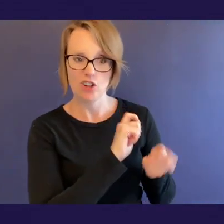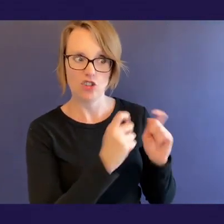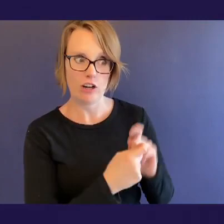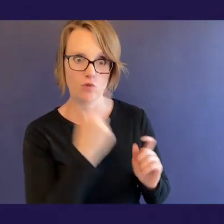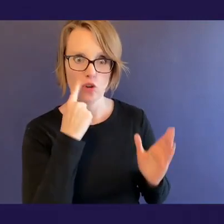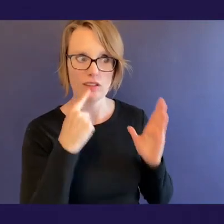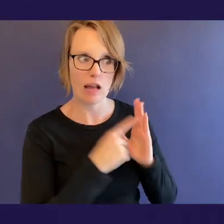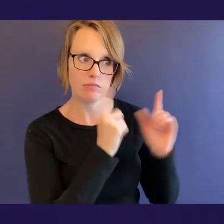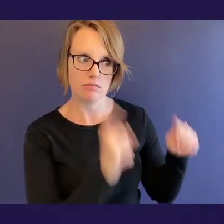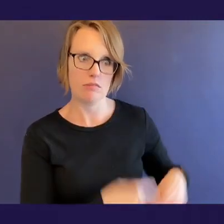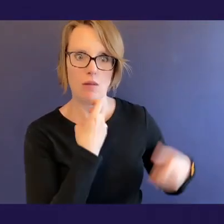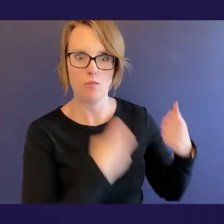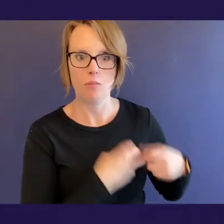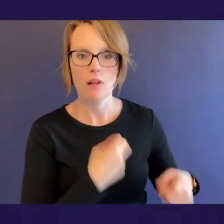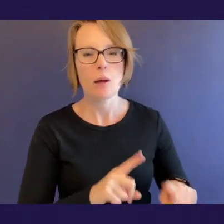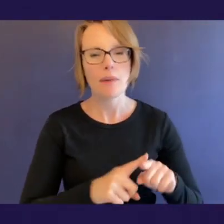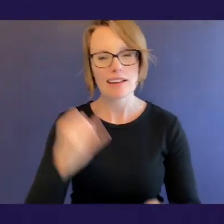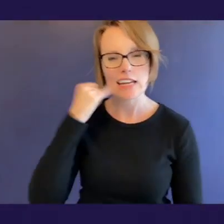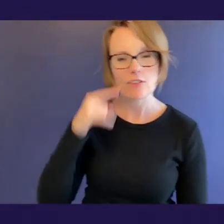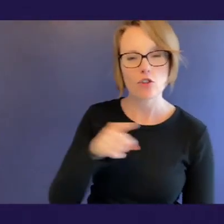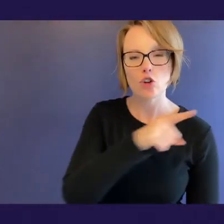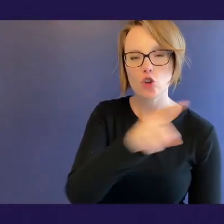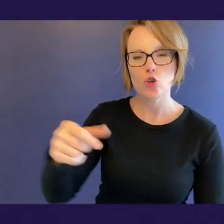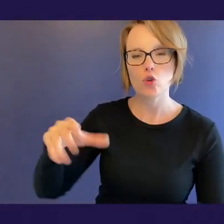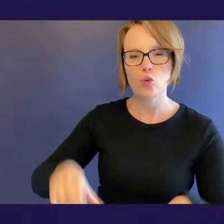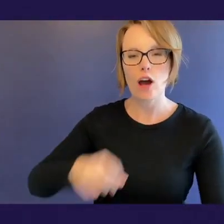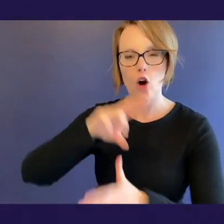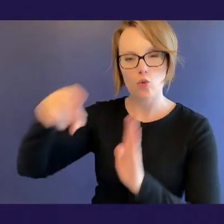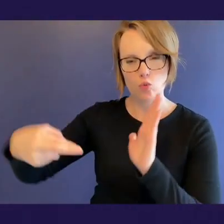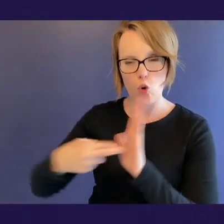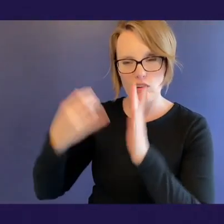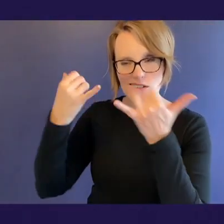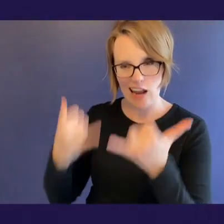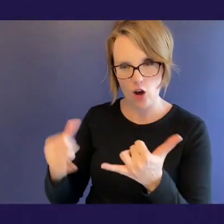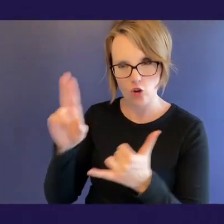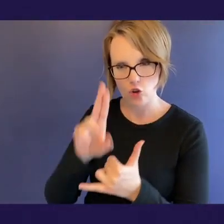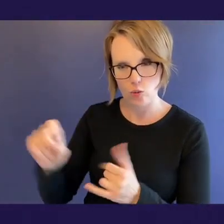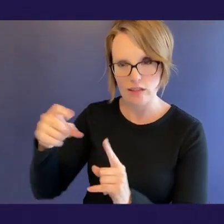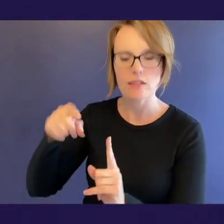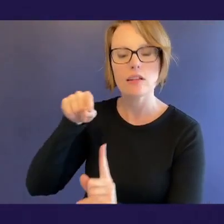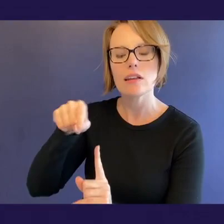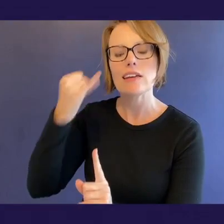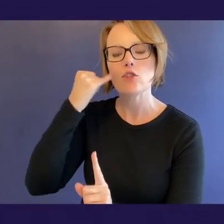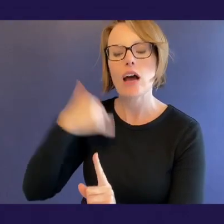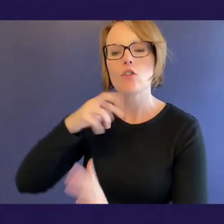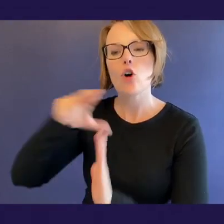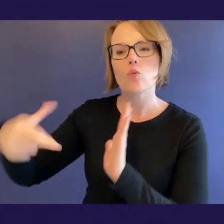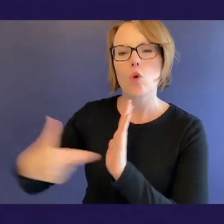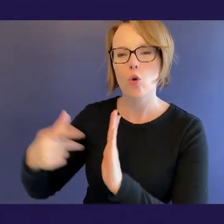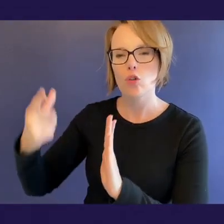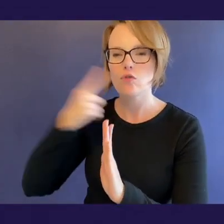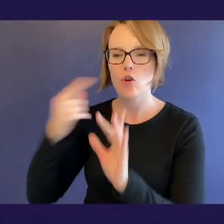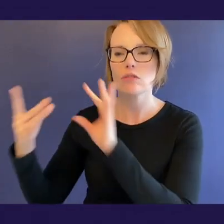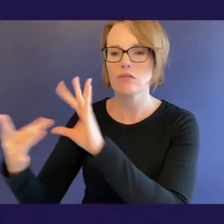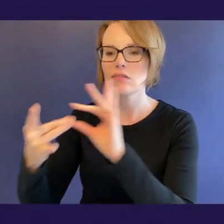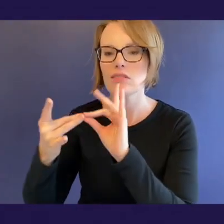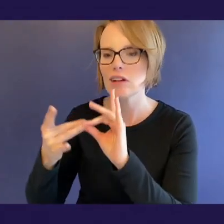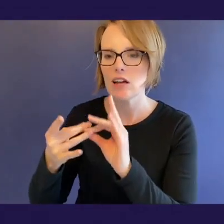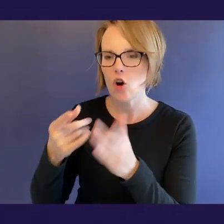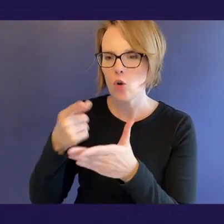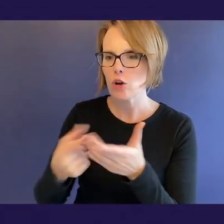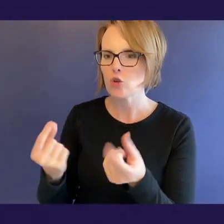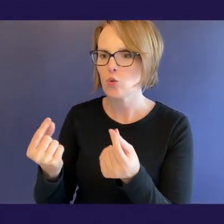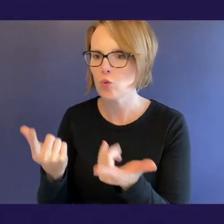It's the facts and the science no longer speak for themselves, which means we need a whole group of stakeholders and partners and